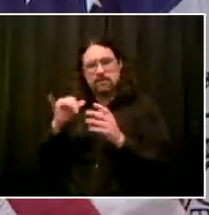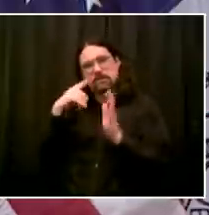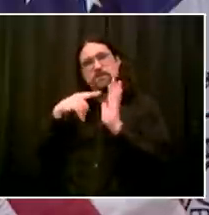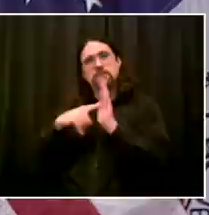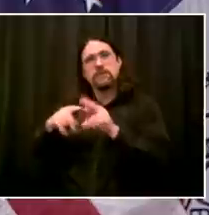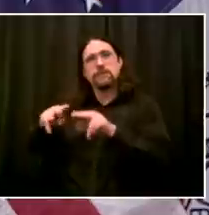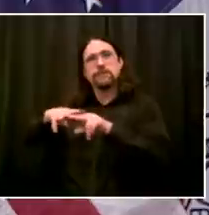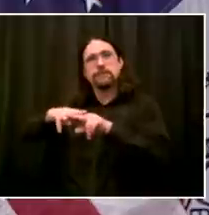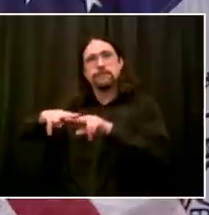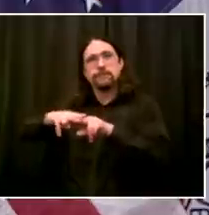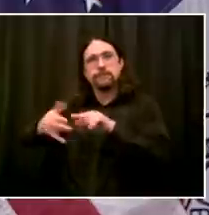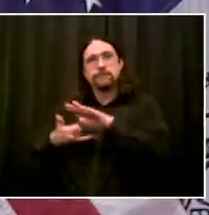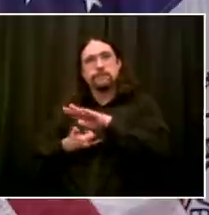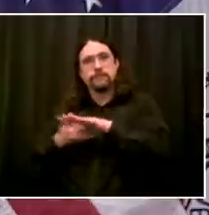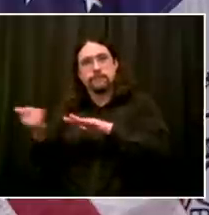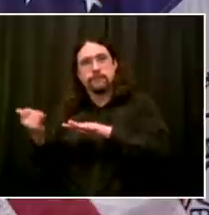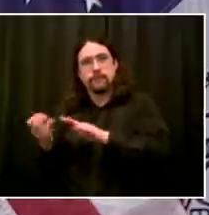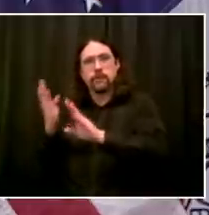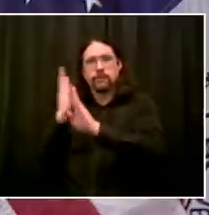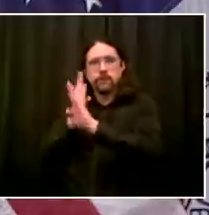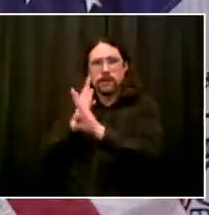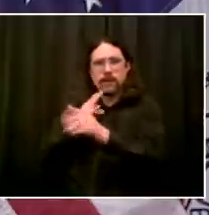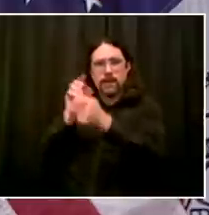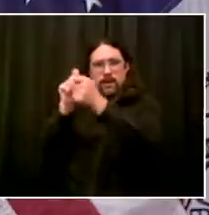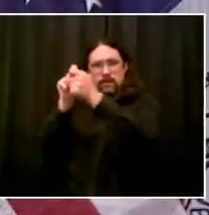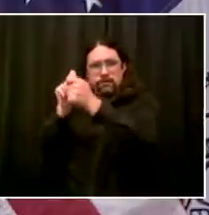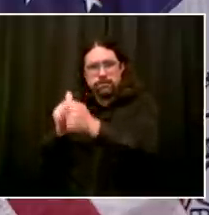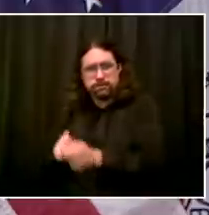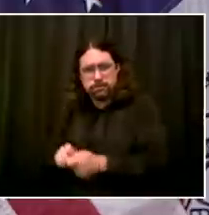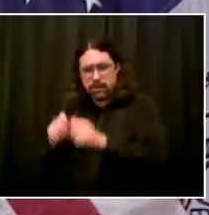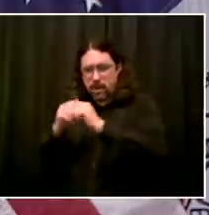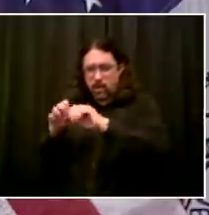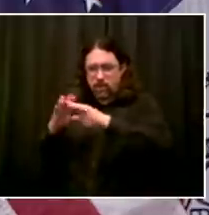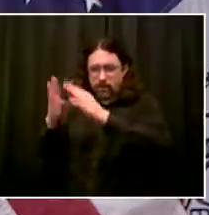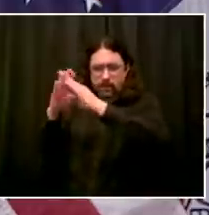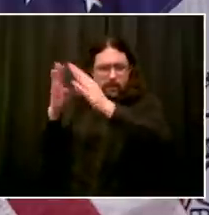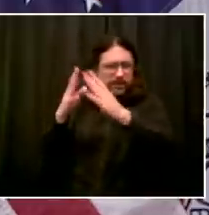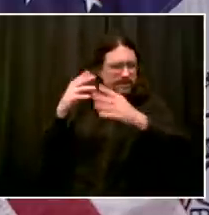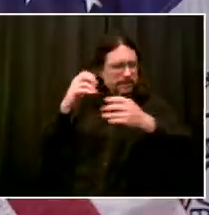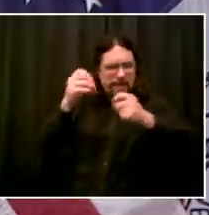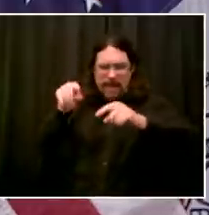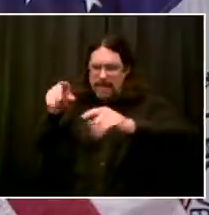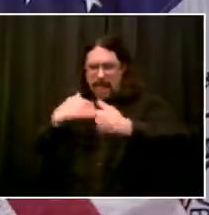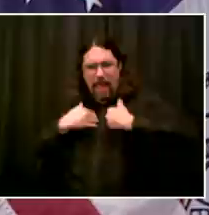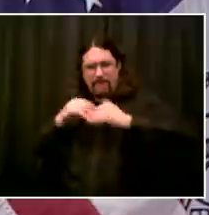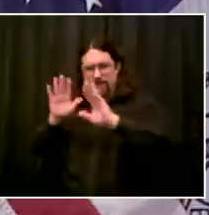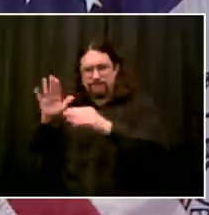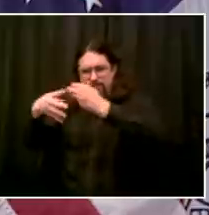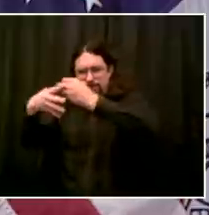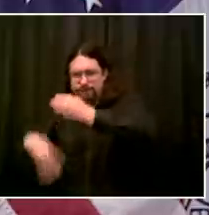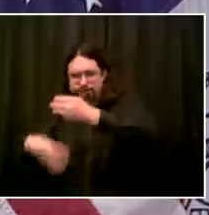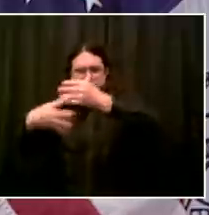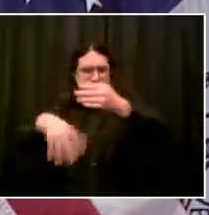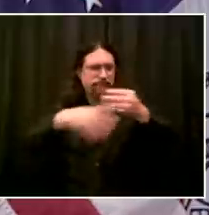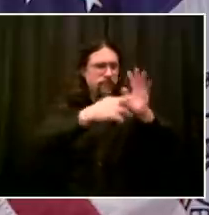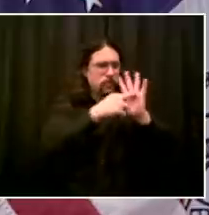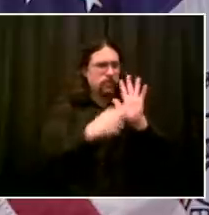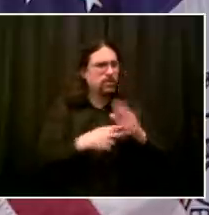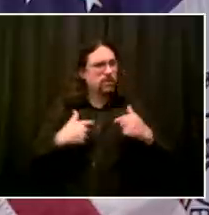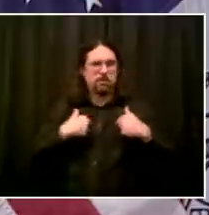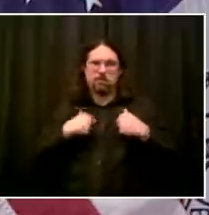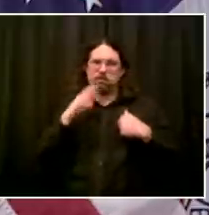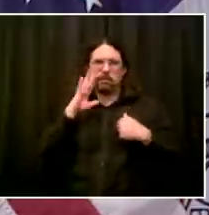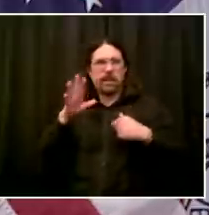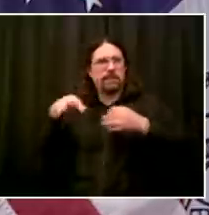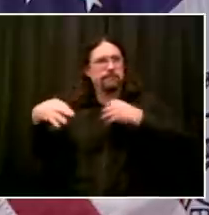or second week of June. But that's where everything's lining up. These standards right now, we are in a very good position on two